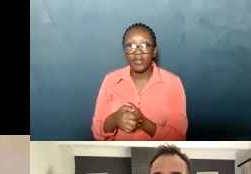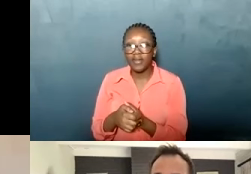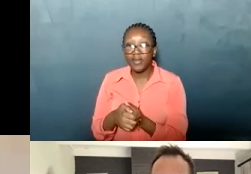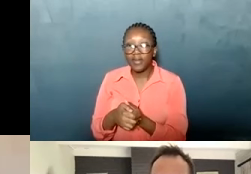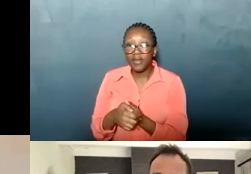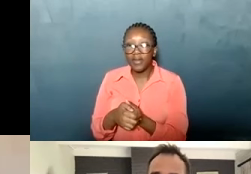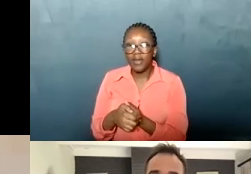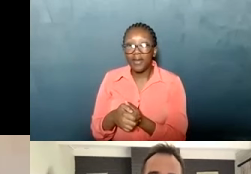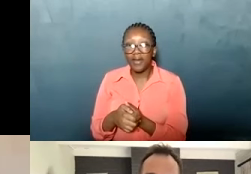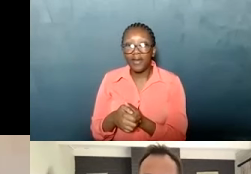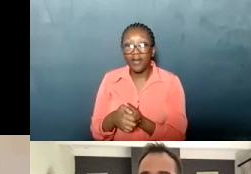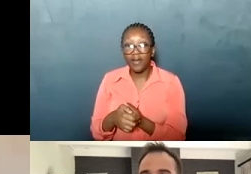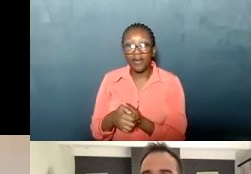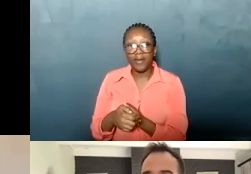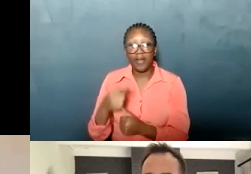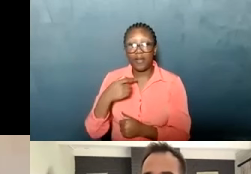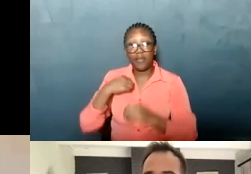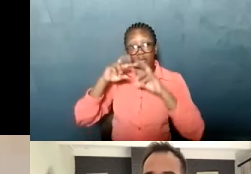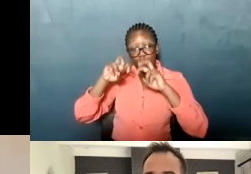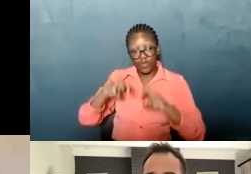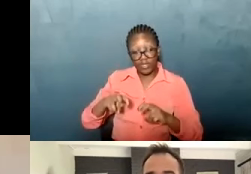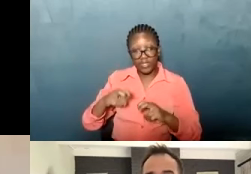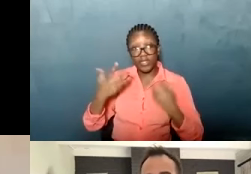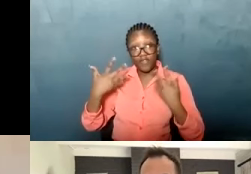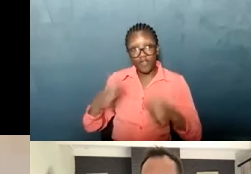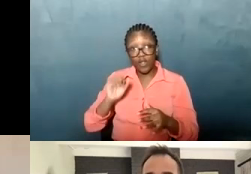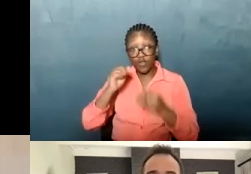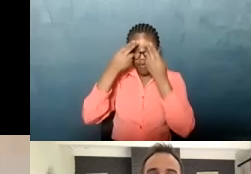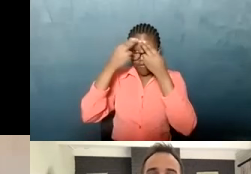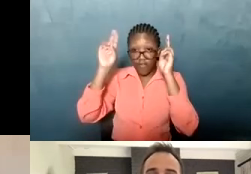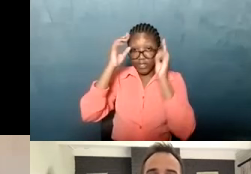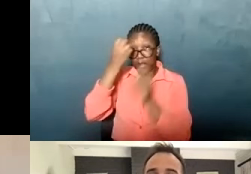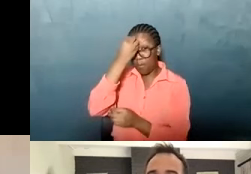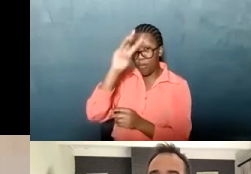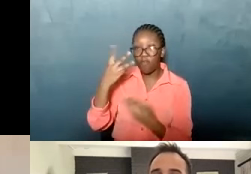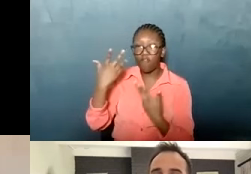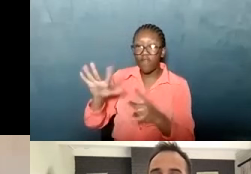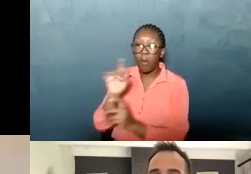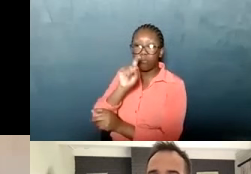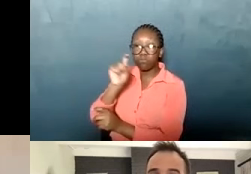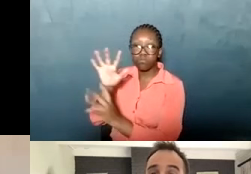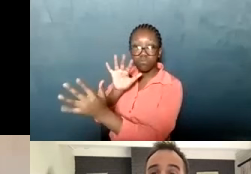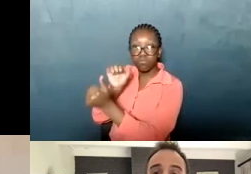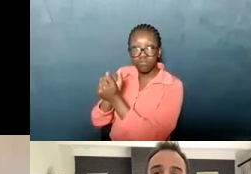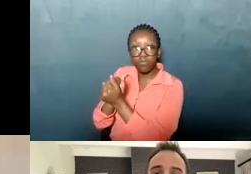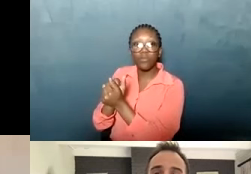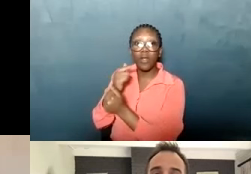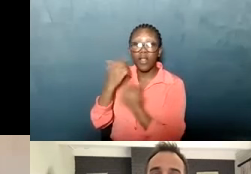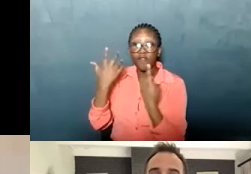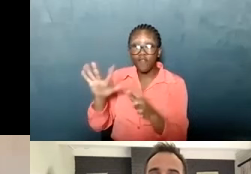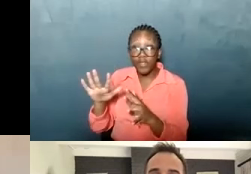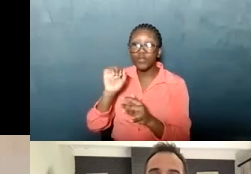So the research that we've been conducting at the University of Pretoria with various collaborators have produced and published